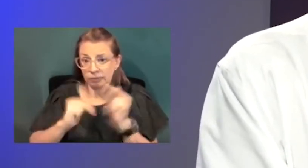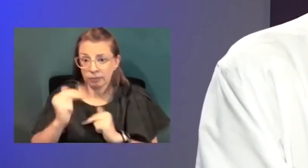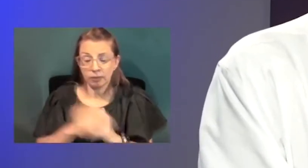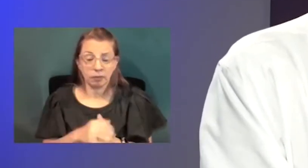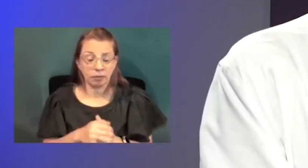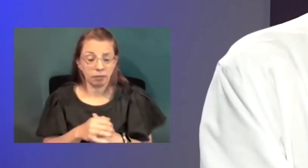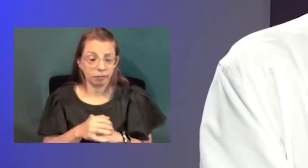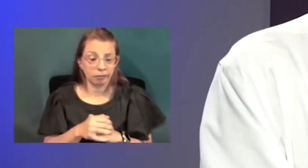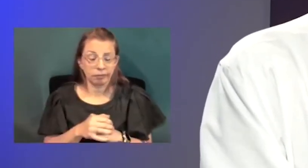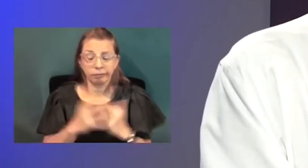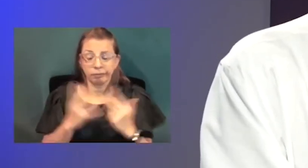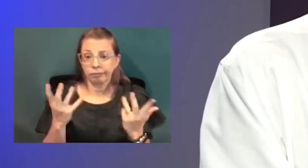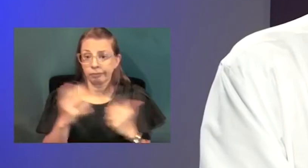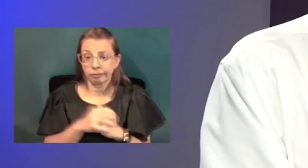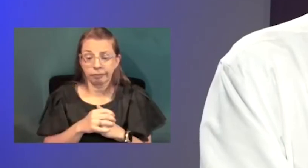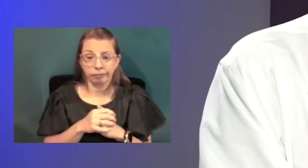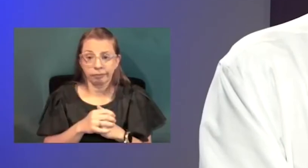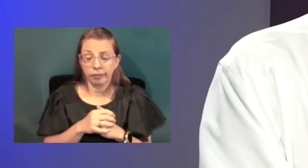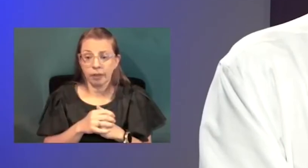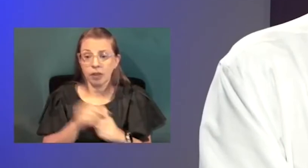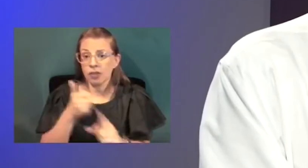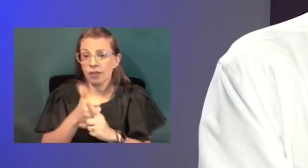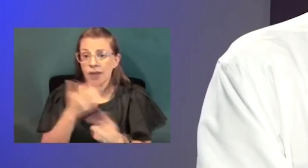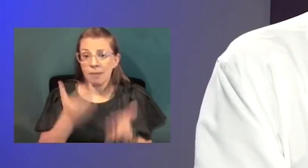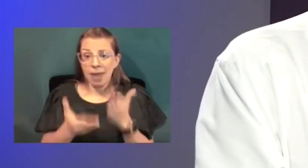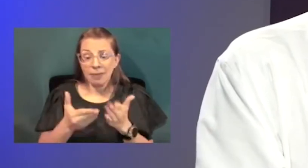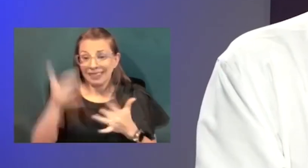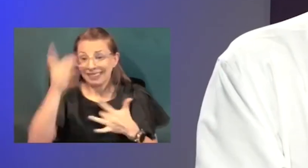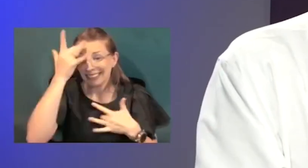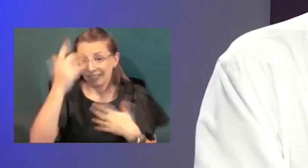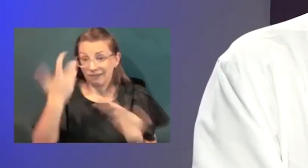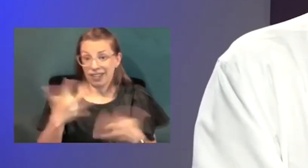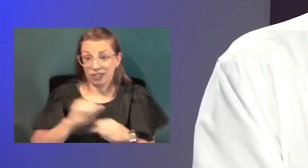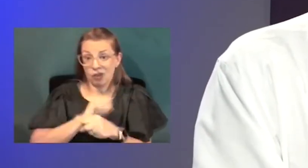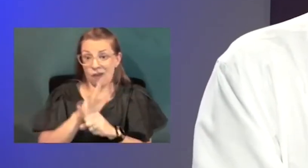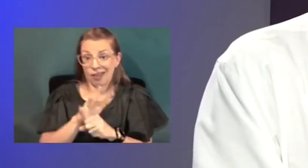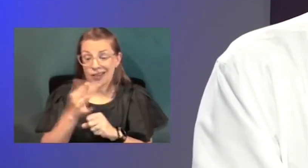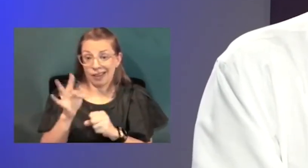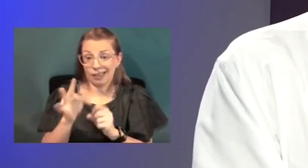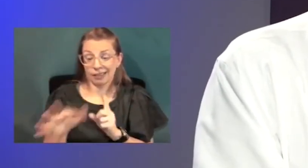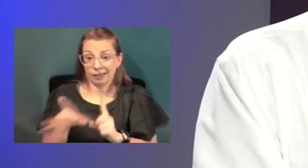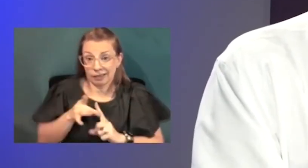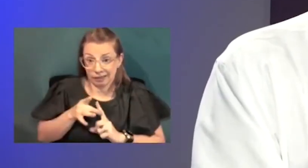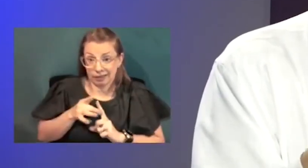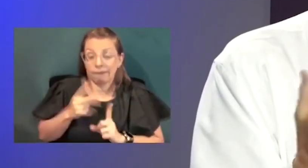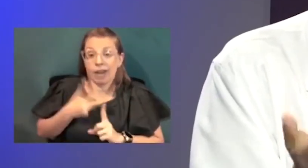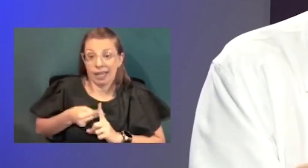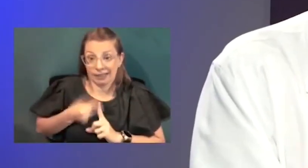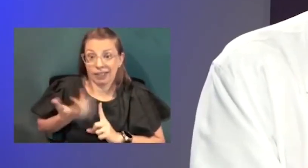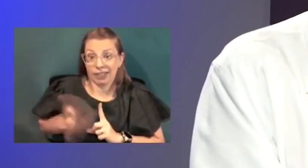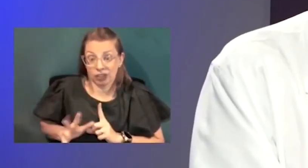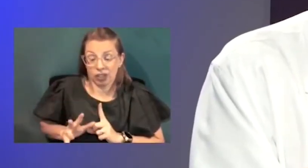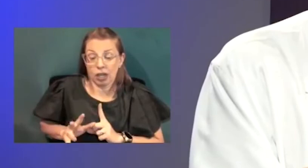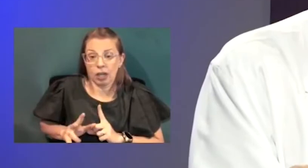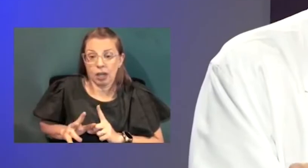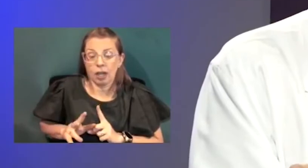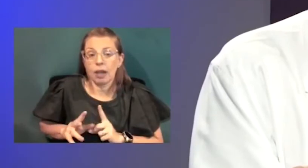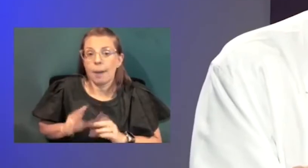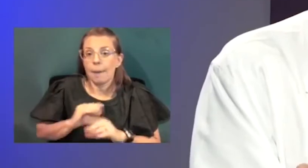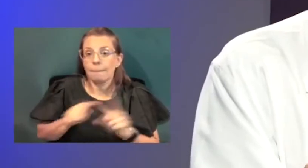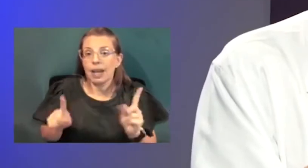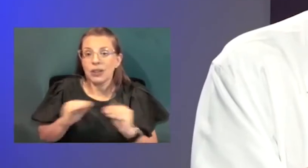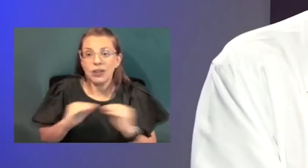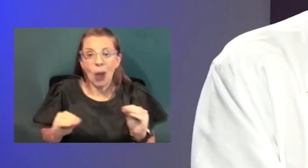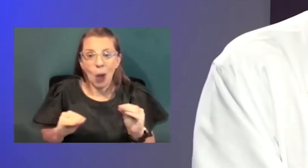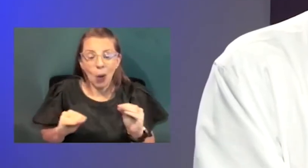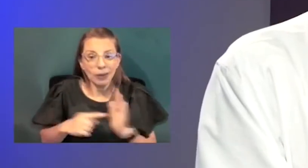to, because you may well be asymptomatic, because most of the patients we've had who are vaccinated, who come in and COVID positive, we're catching on admission screening, they're all